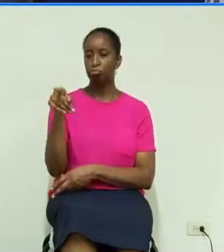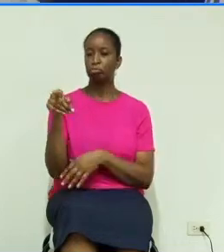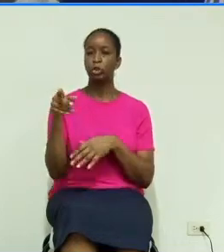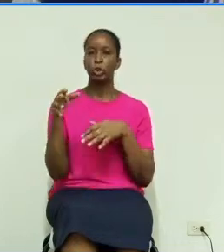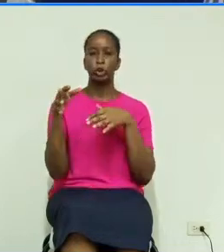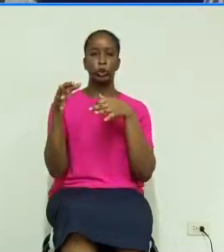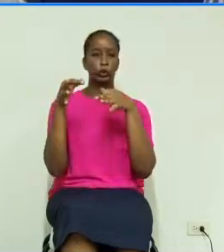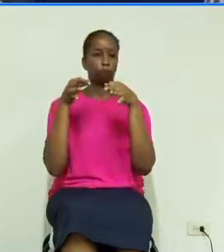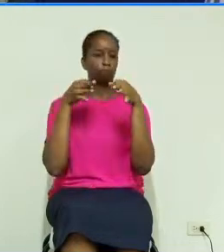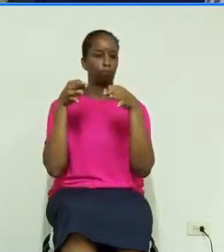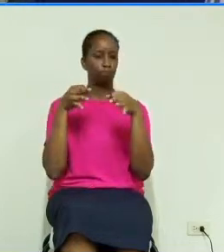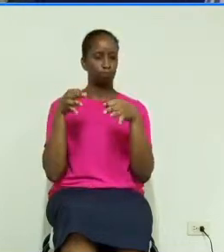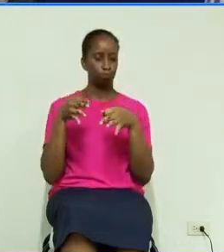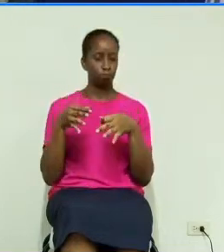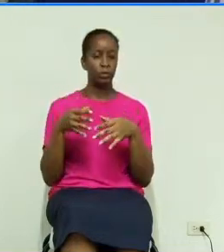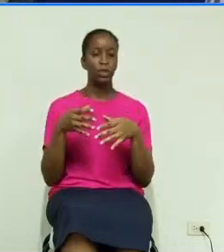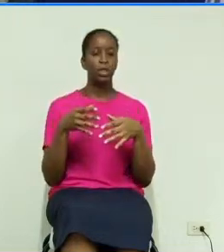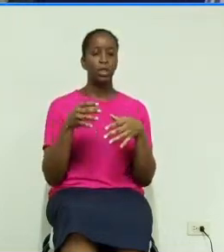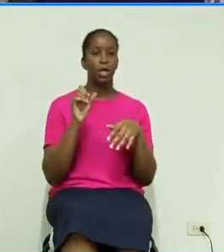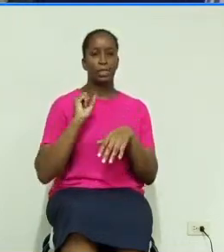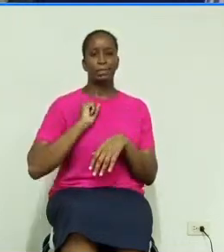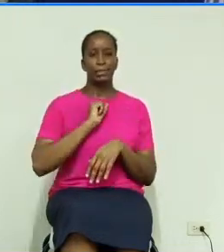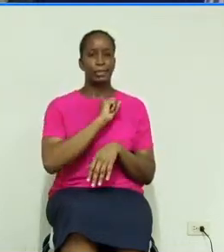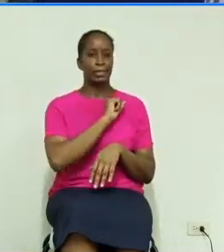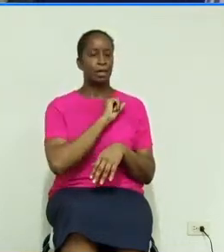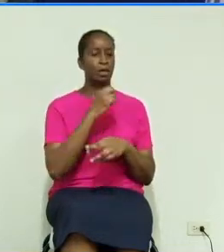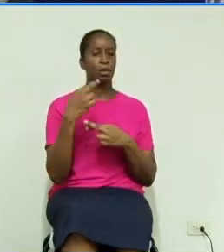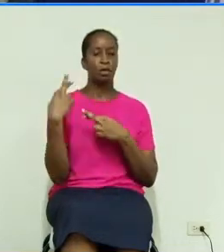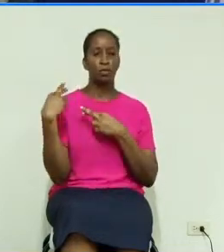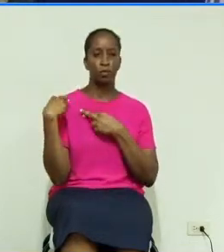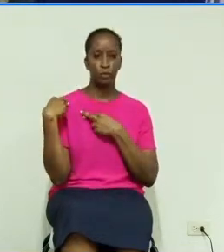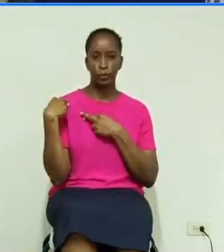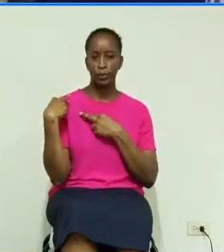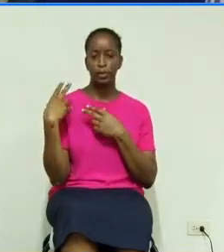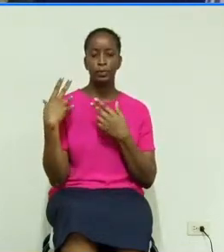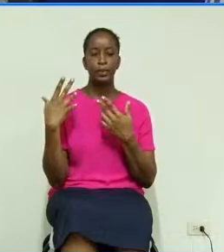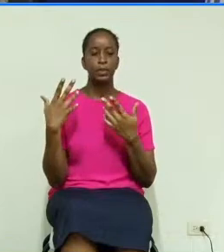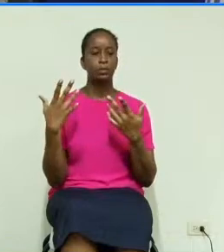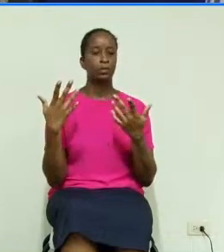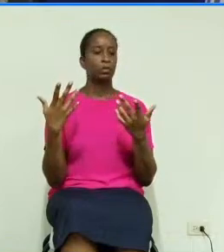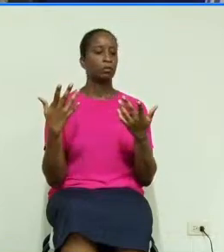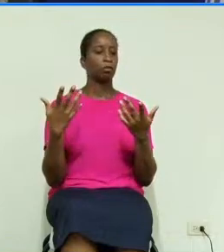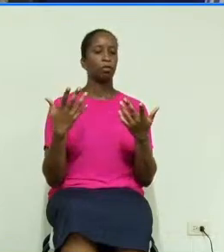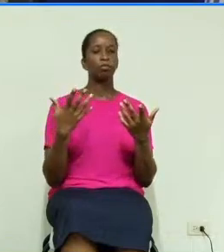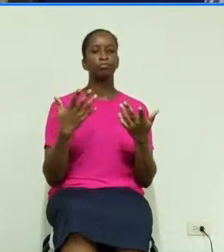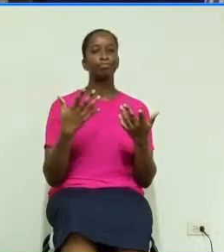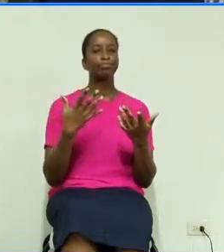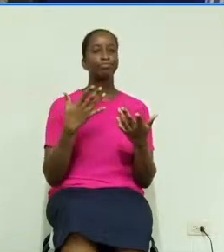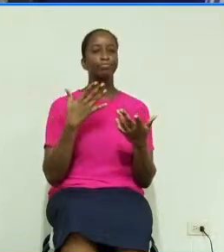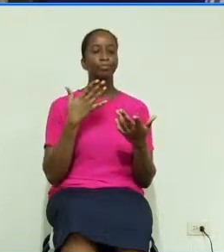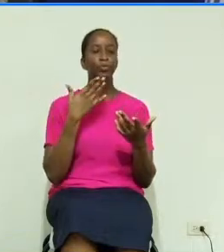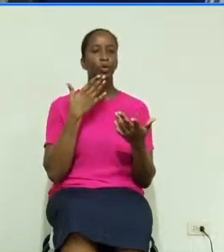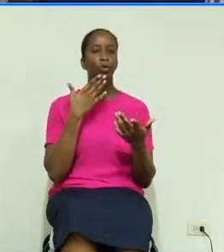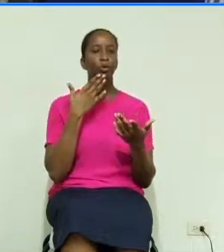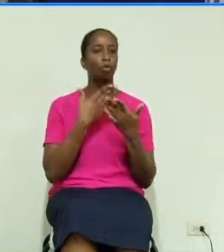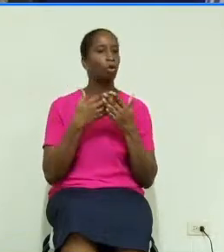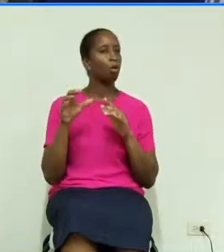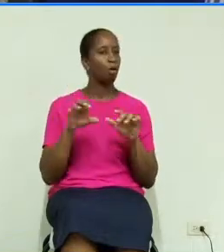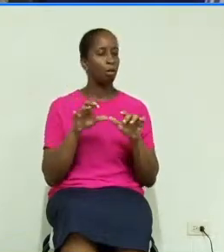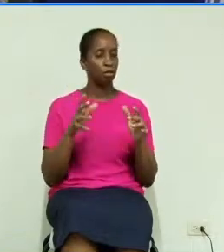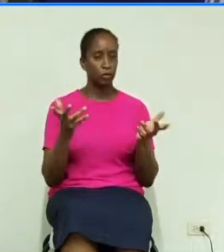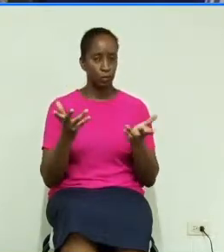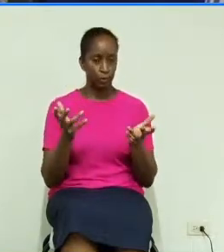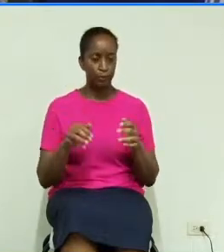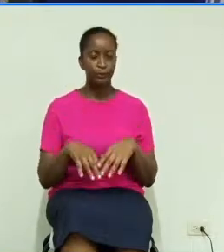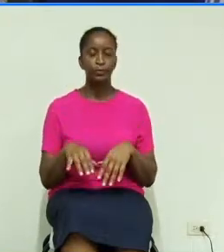more specifically, looking at the issue of female underrepresentation. And that, in a sense, in the context